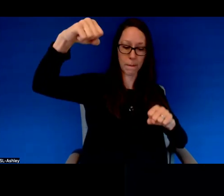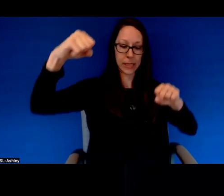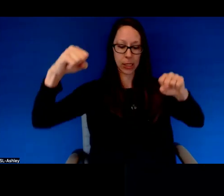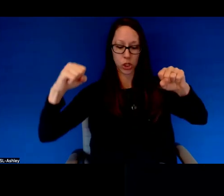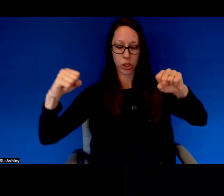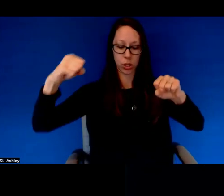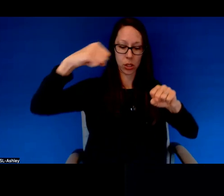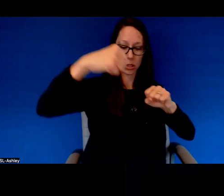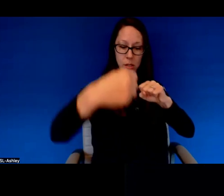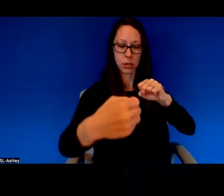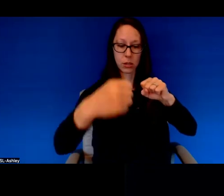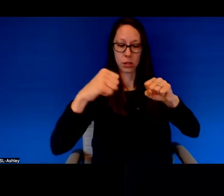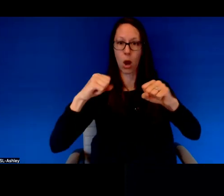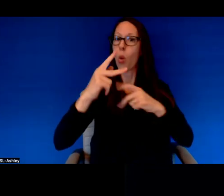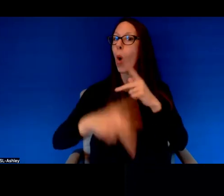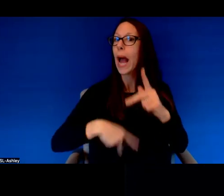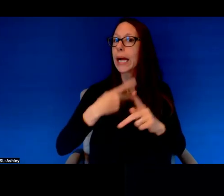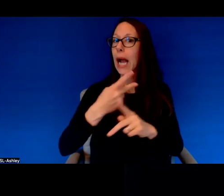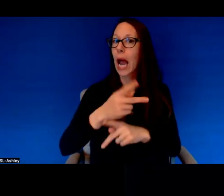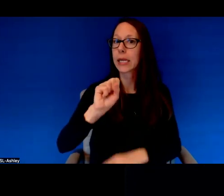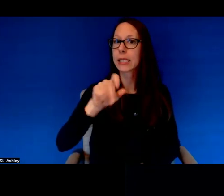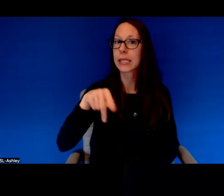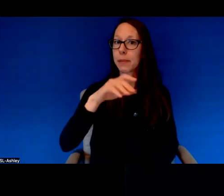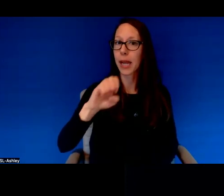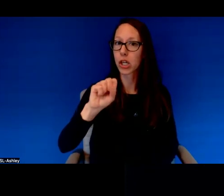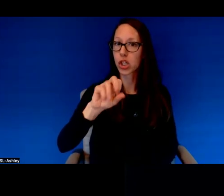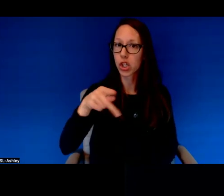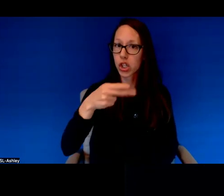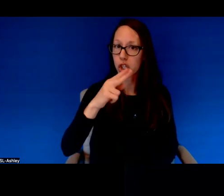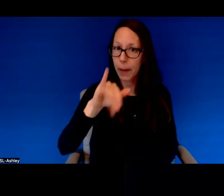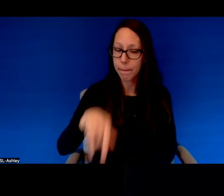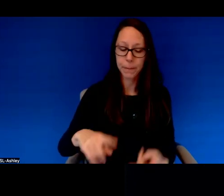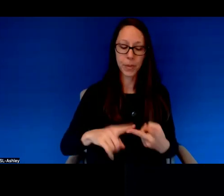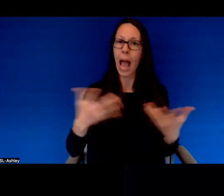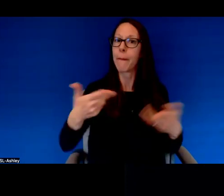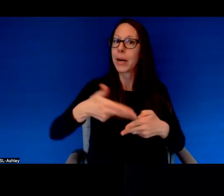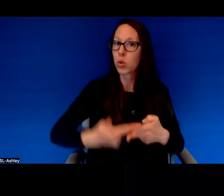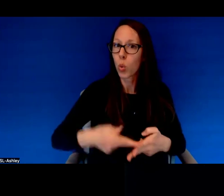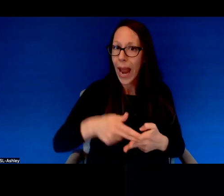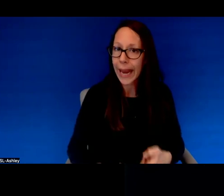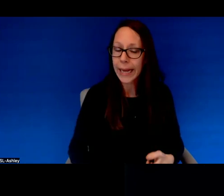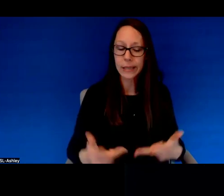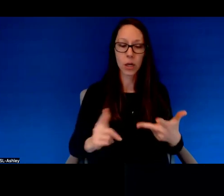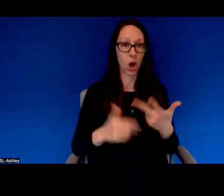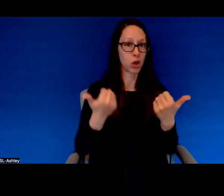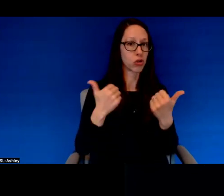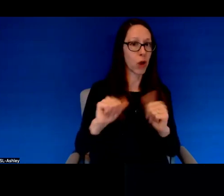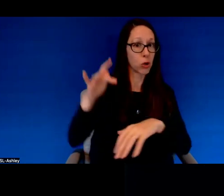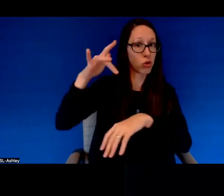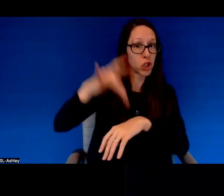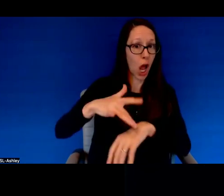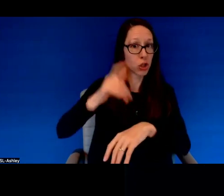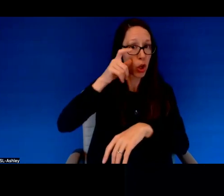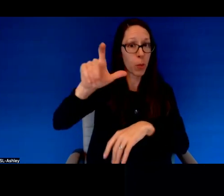kind of spaceship are you taking? How much weight are you carrying? Are you trying to get to the moon? Or are you trying to go even further and get onto the moon? So all of